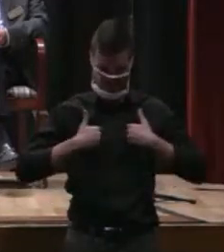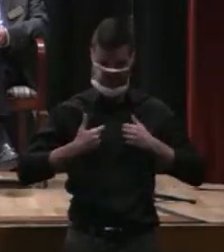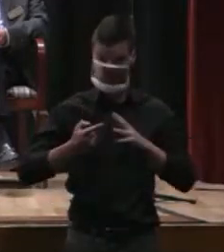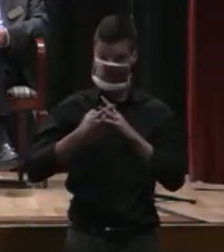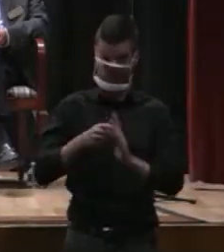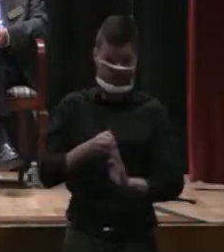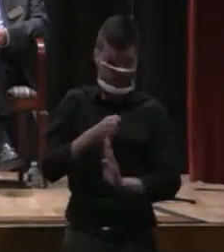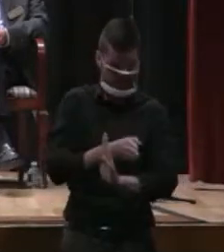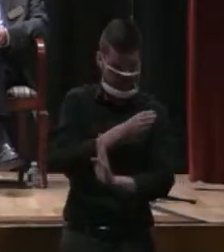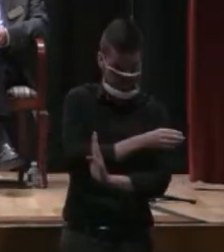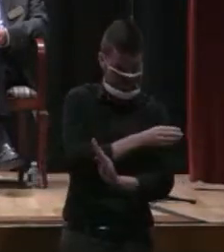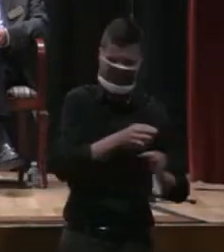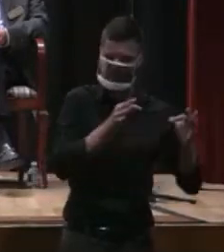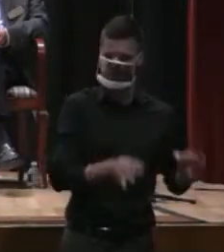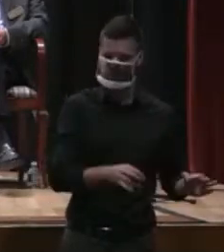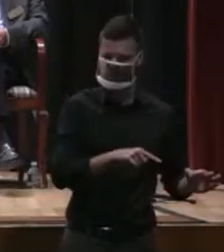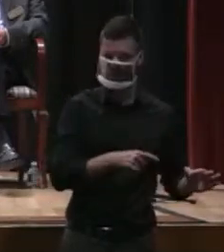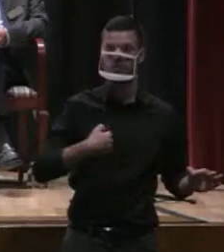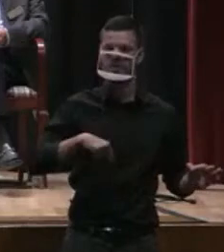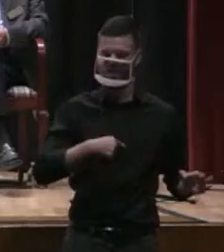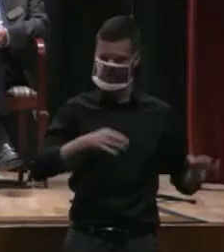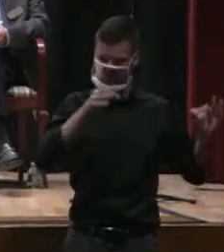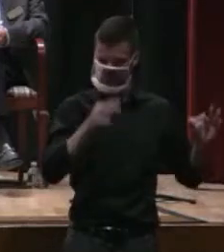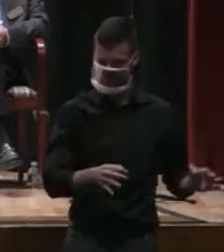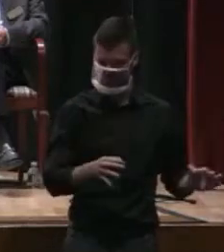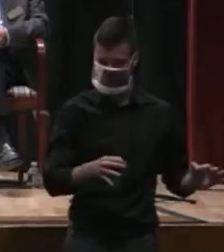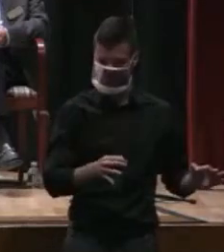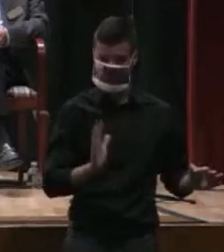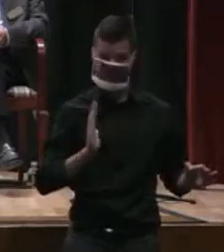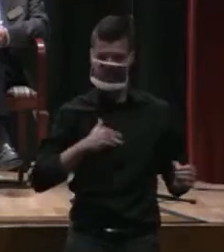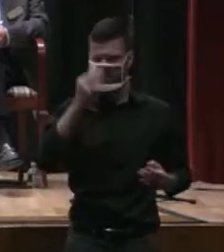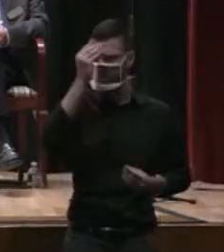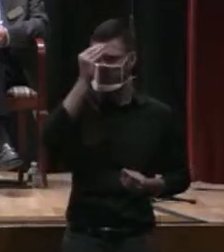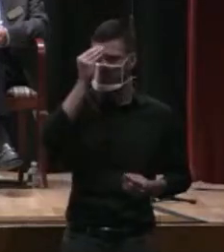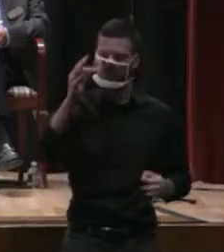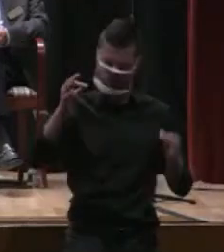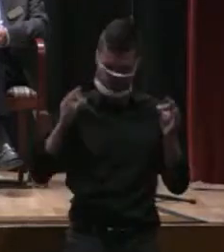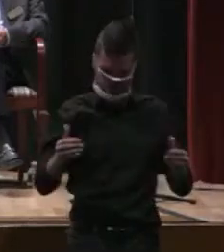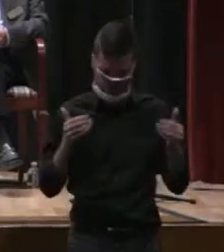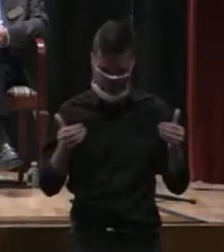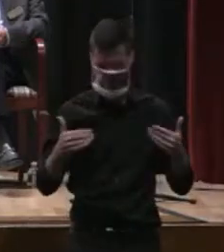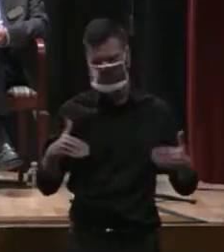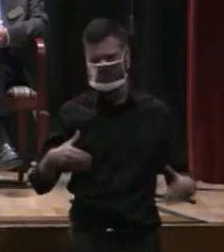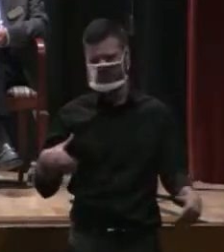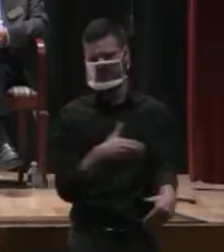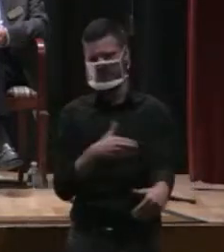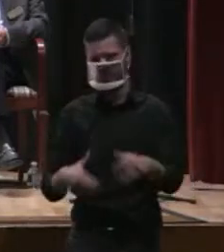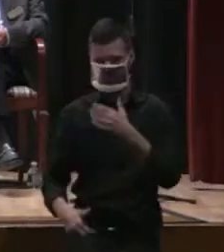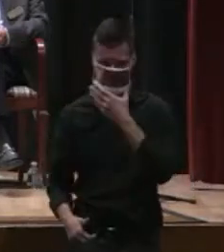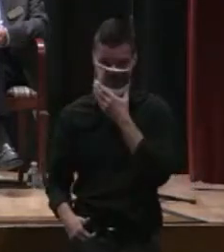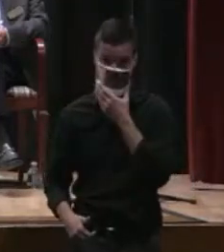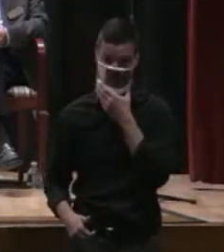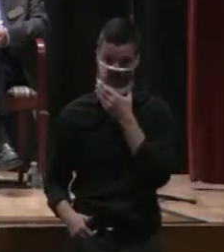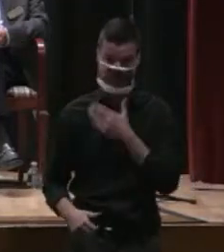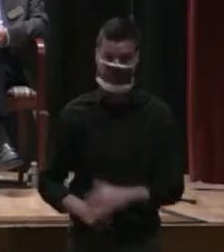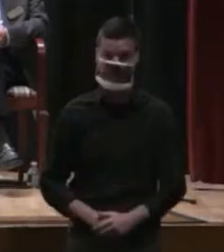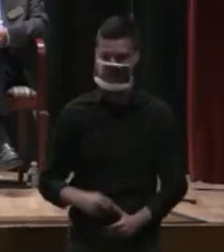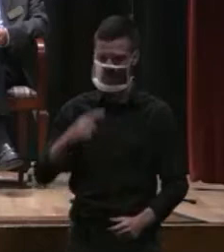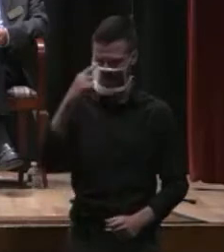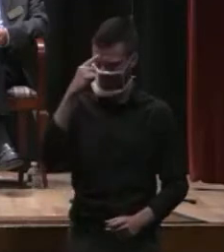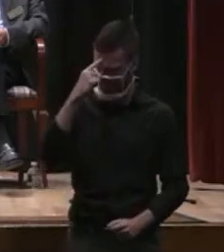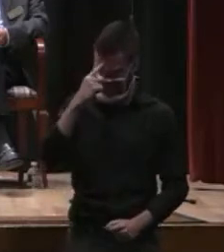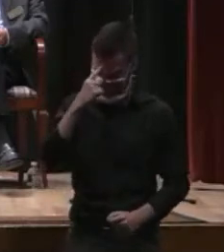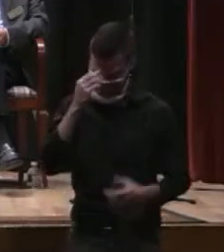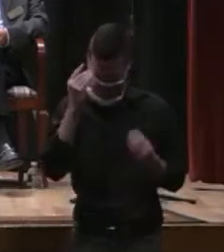confidently made. A made-up mind is a powerful mind, a mind that has taken a stand and